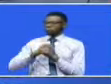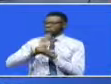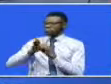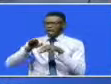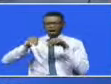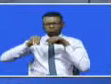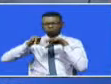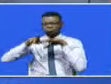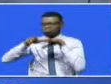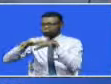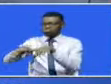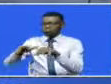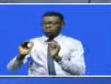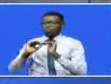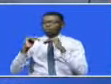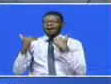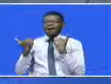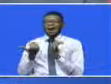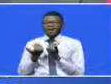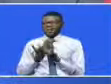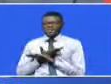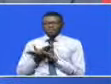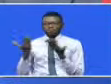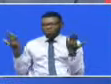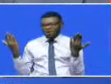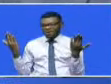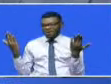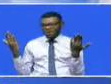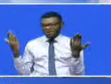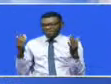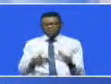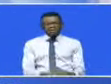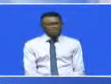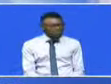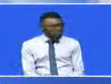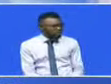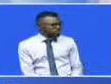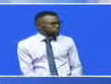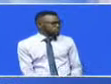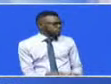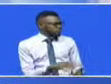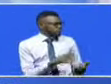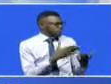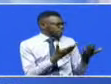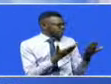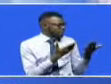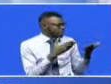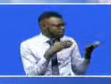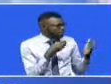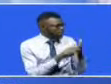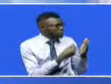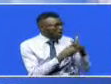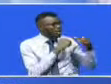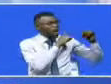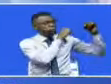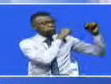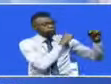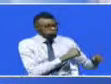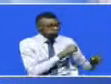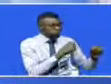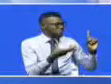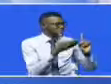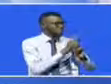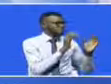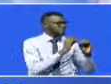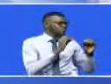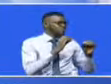globe. But not meeting your revenue projection, yearly revenue